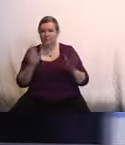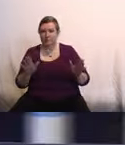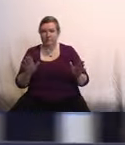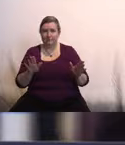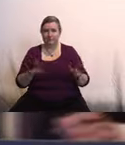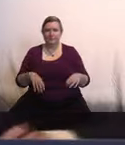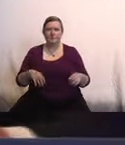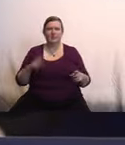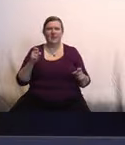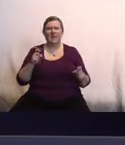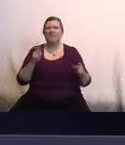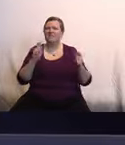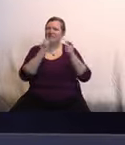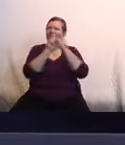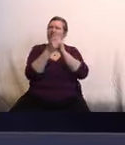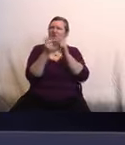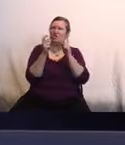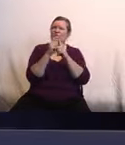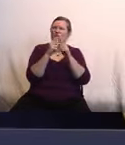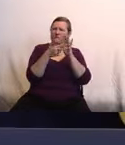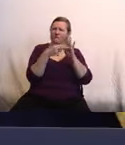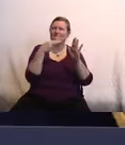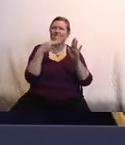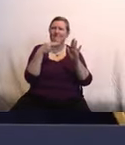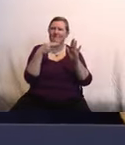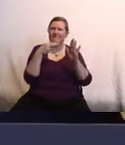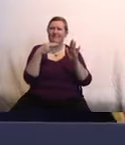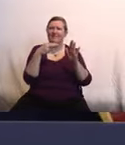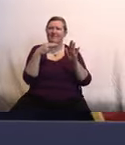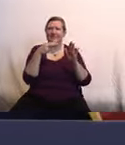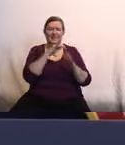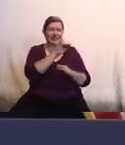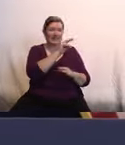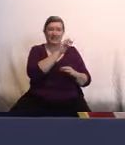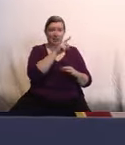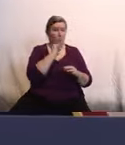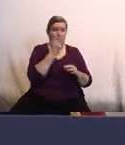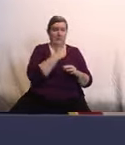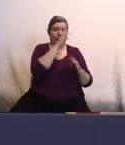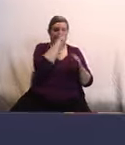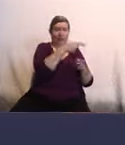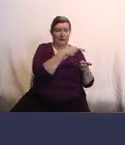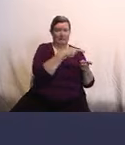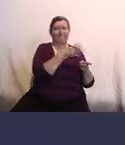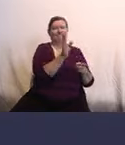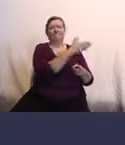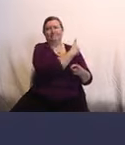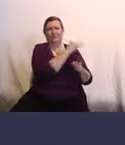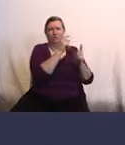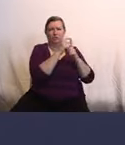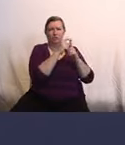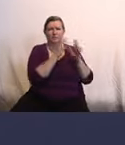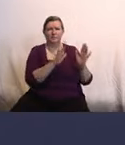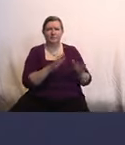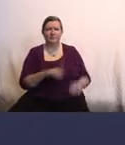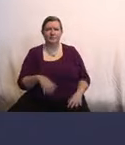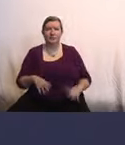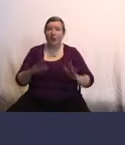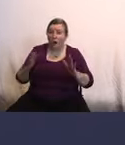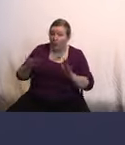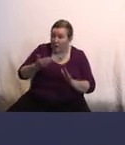that. Yes, it's a national term. Right? It's not. We didn't come up with that one. Thank you, Alex. Welcome back. Haven't seen you in a while. Yes, sir. It's been a long